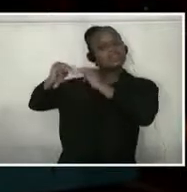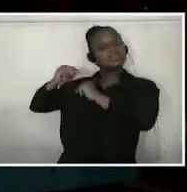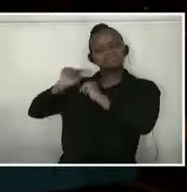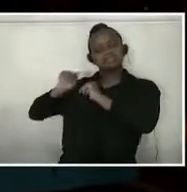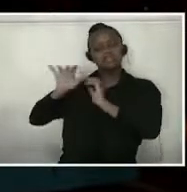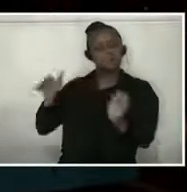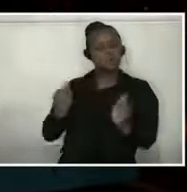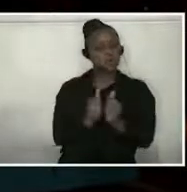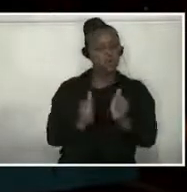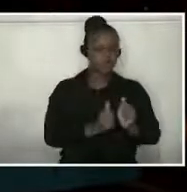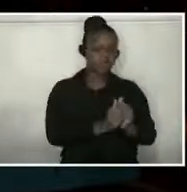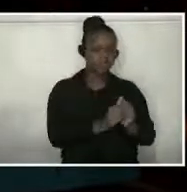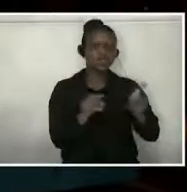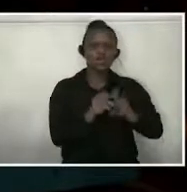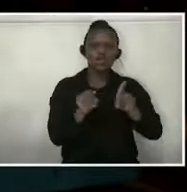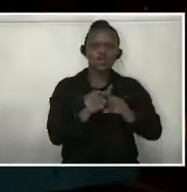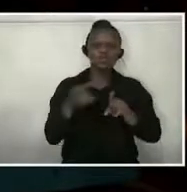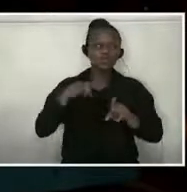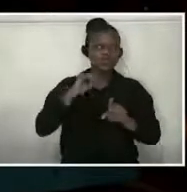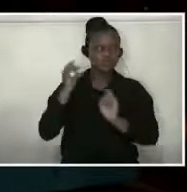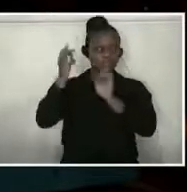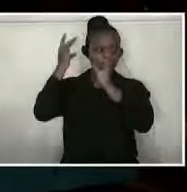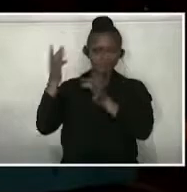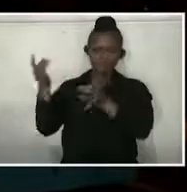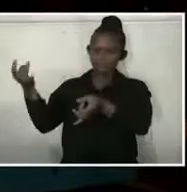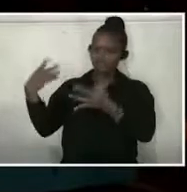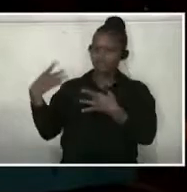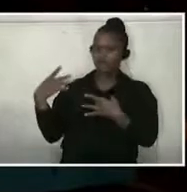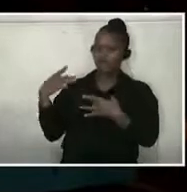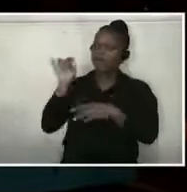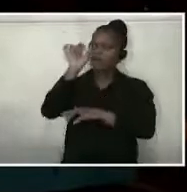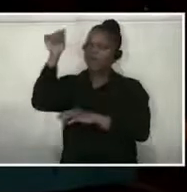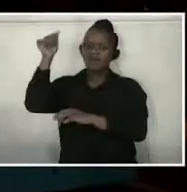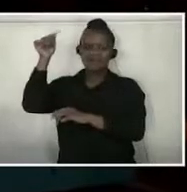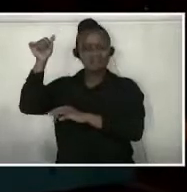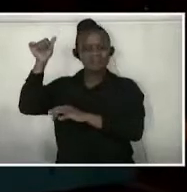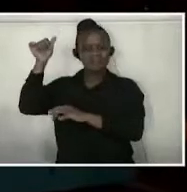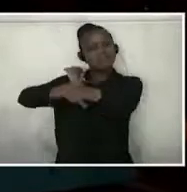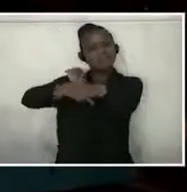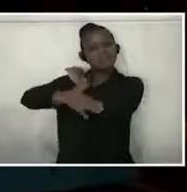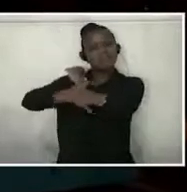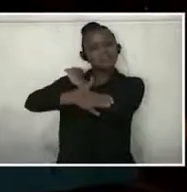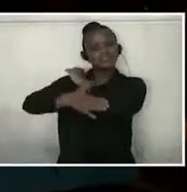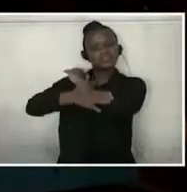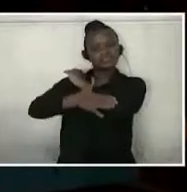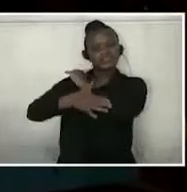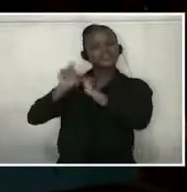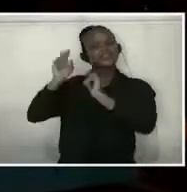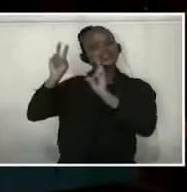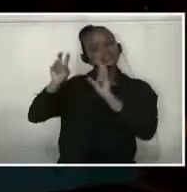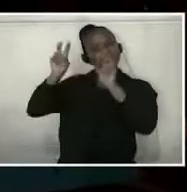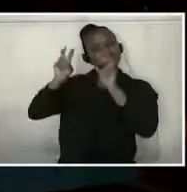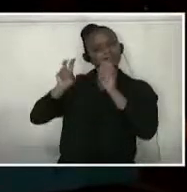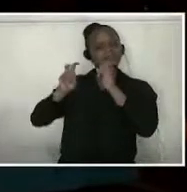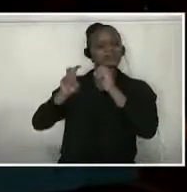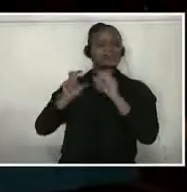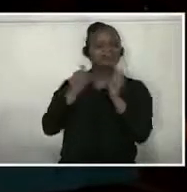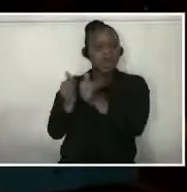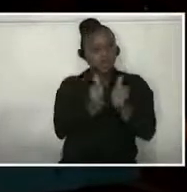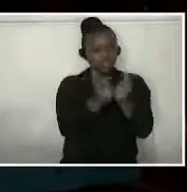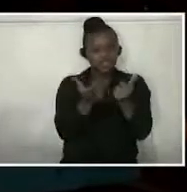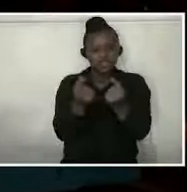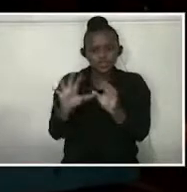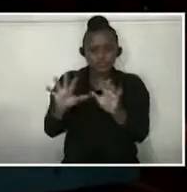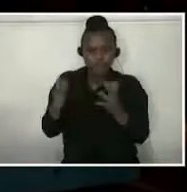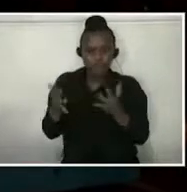how other countries manage or control a coalition. You continue to raise challenges faced by some of the